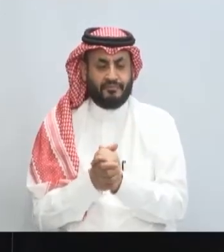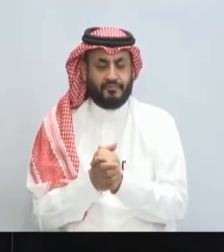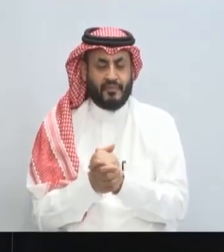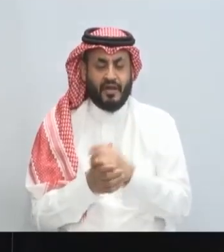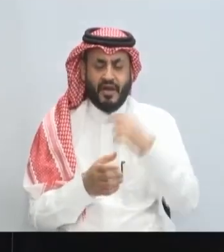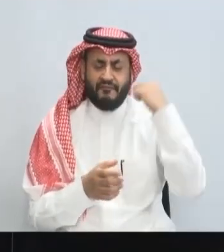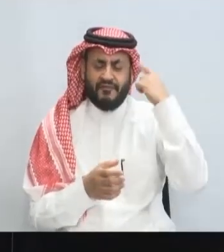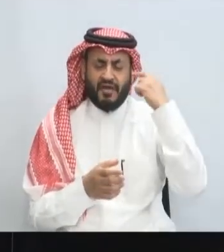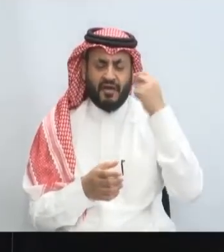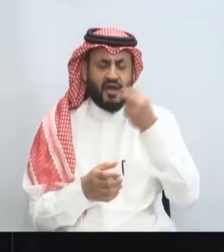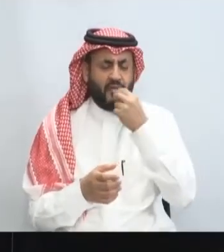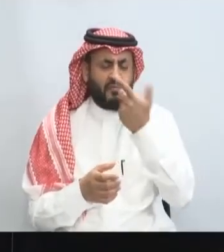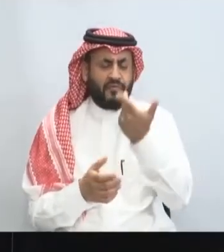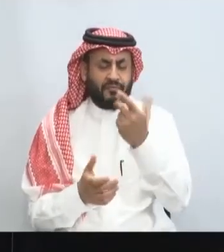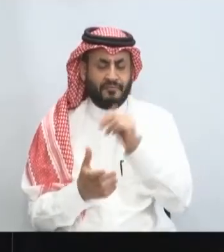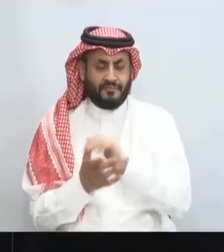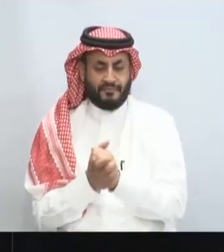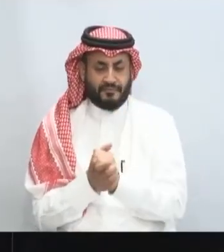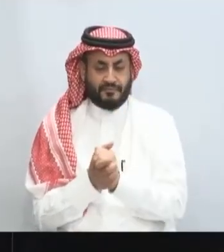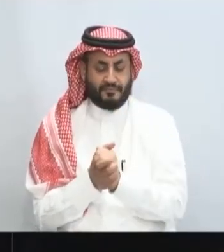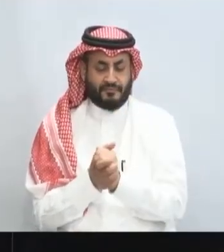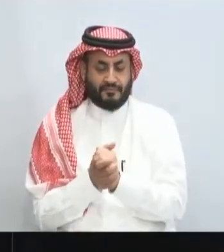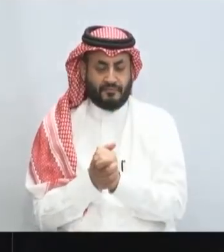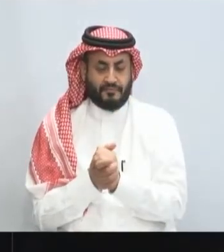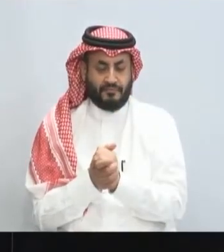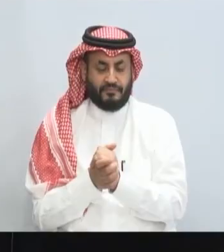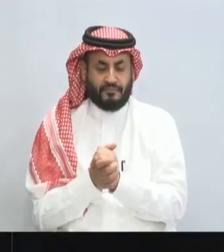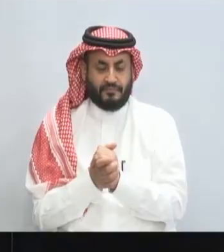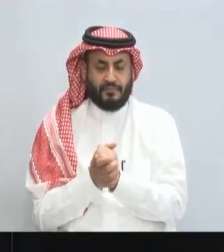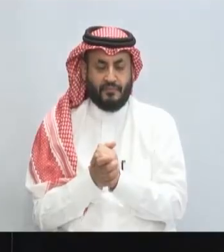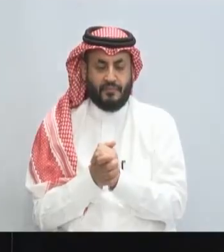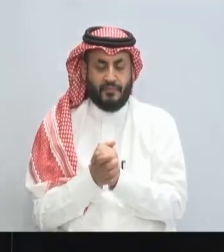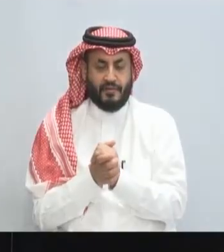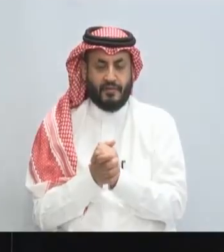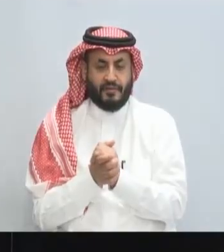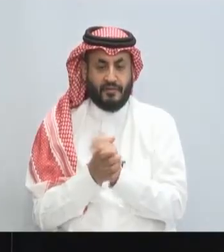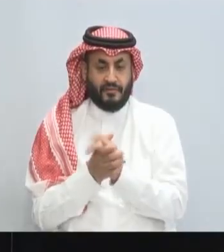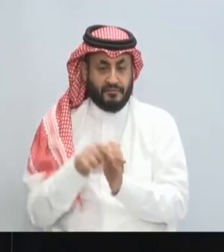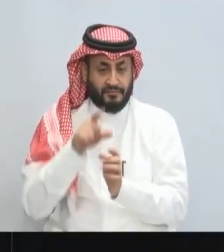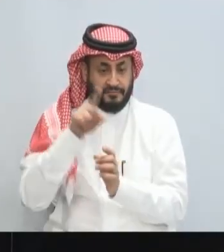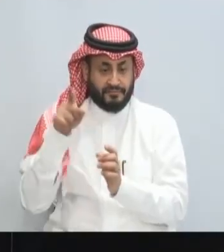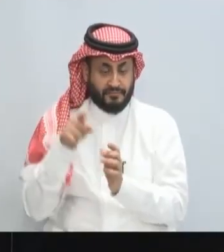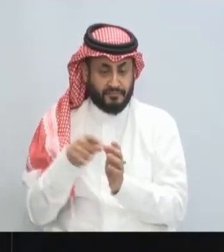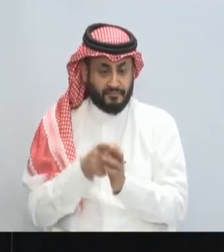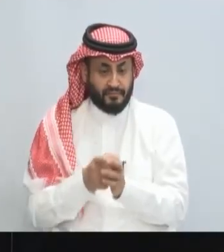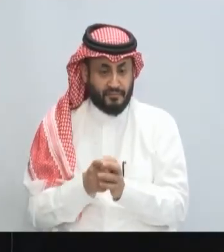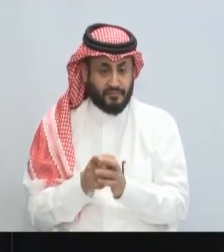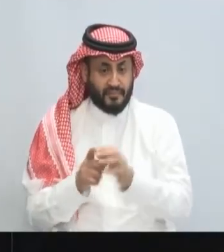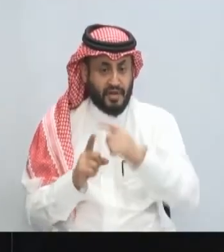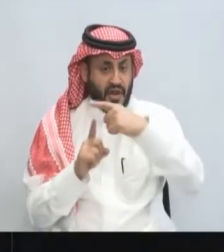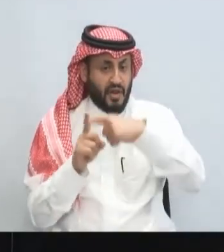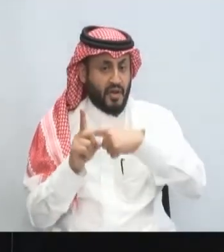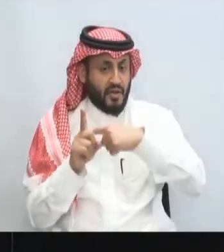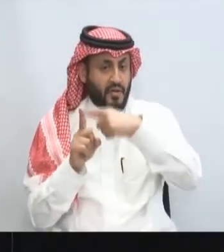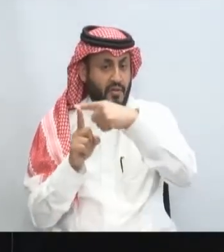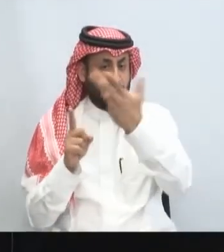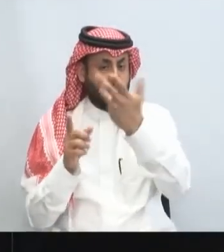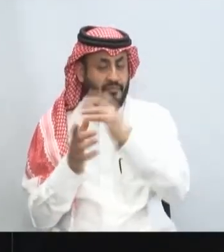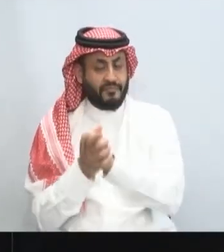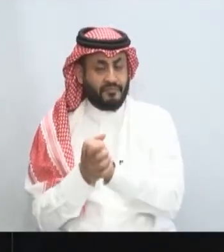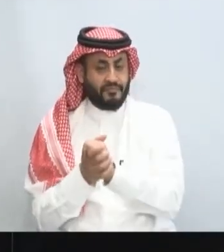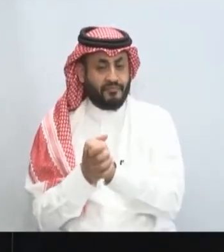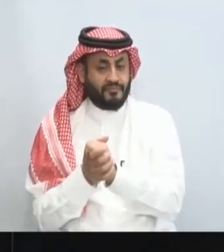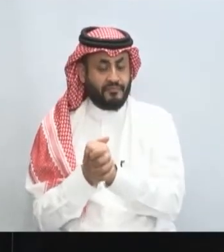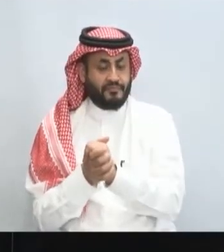guess the food or the fruit. So he is asking, is it cold or hot? The